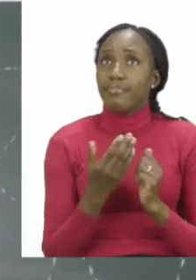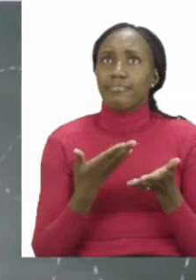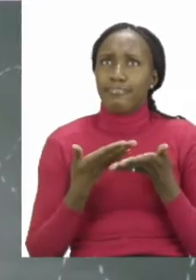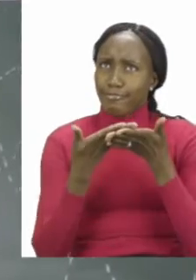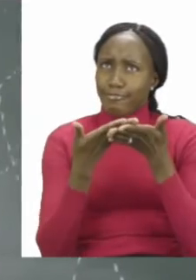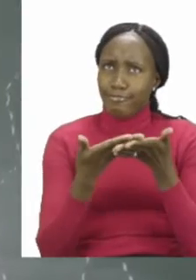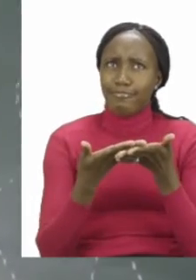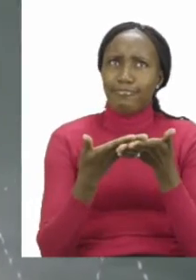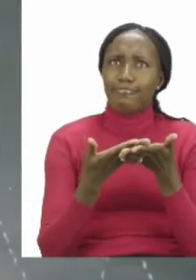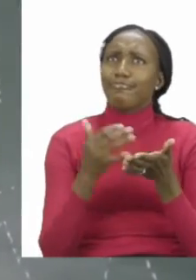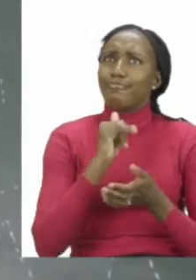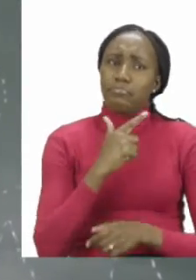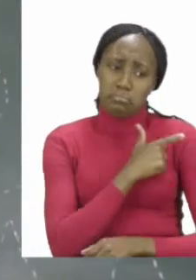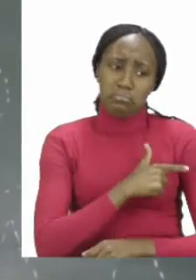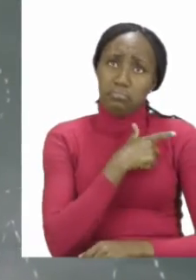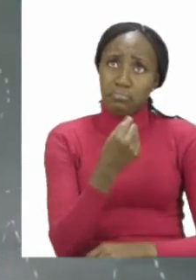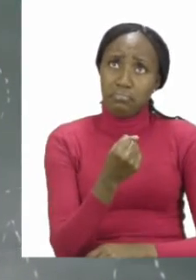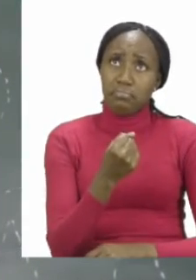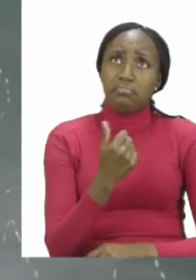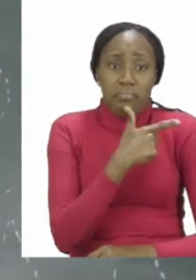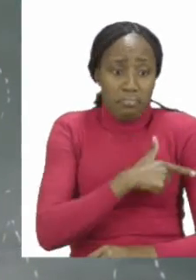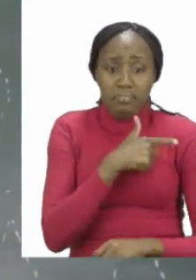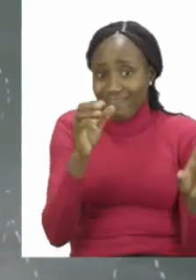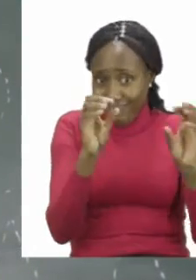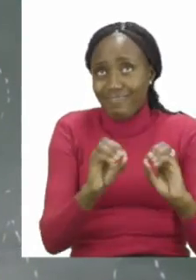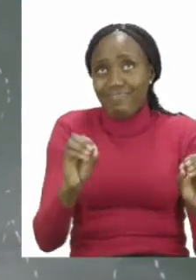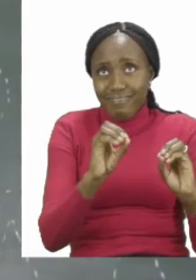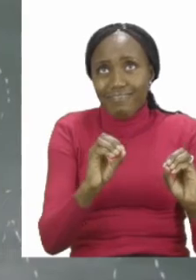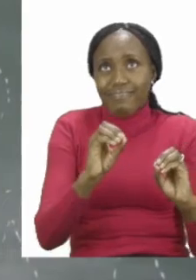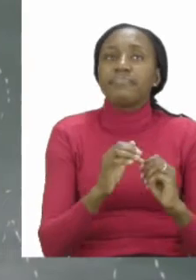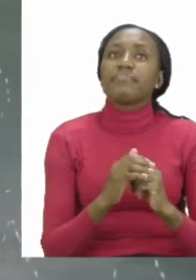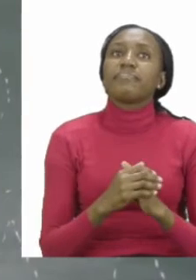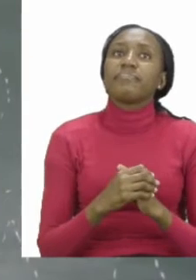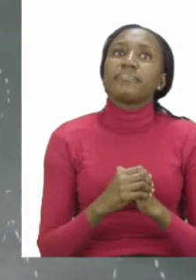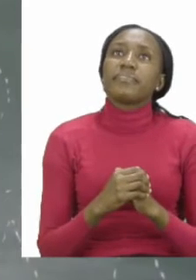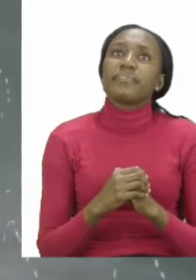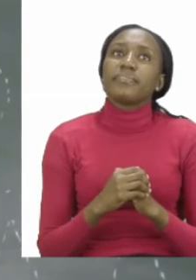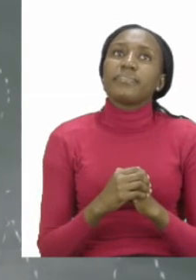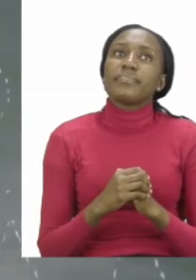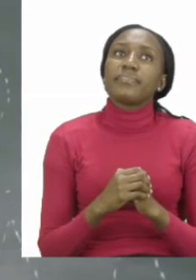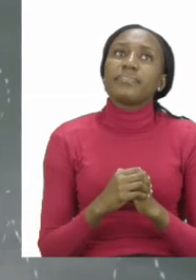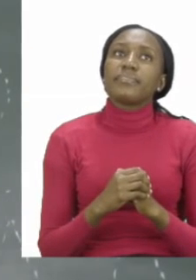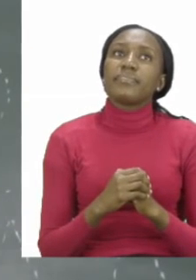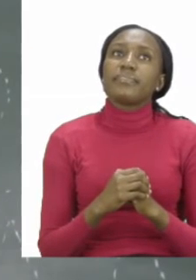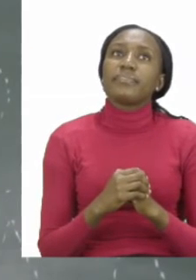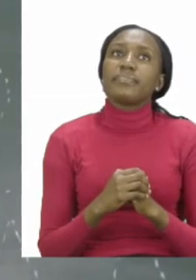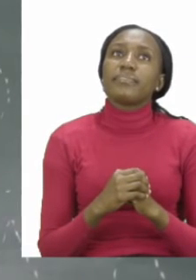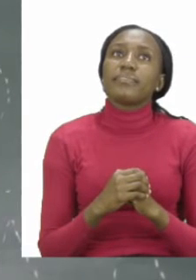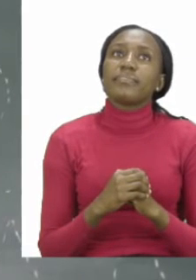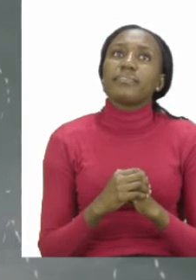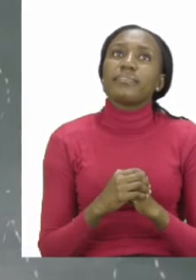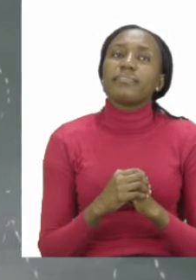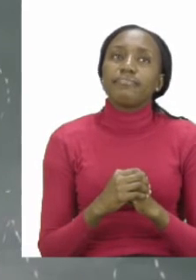these things are living things, which are non-living things. Let's start with